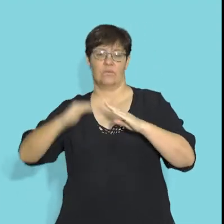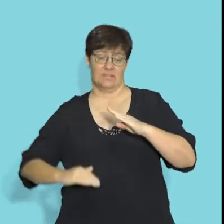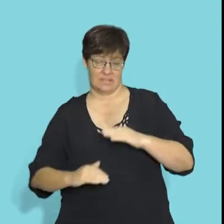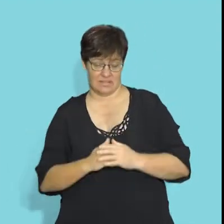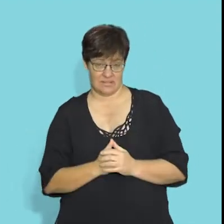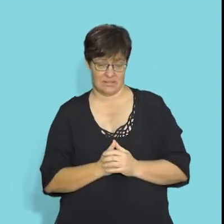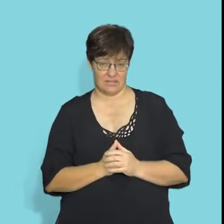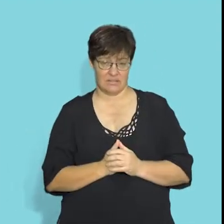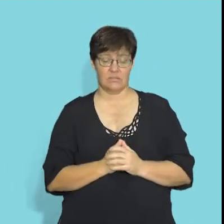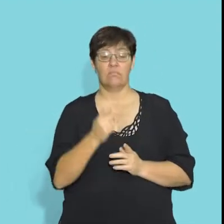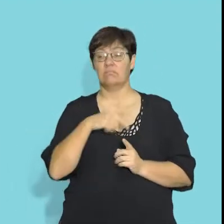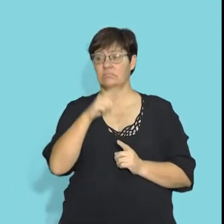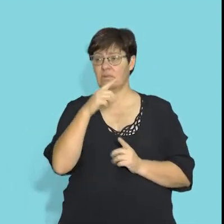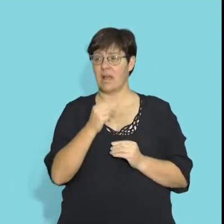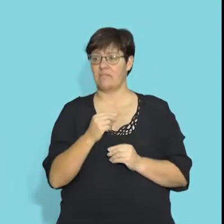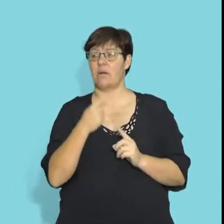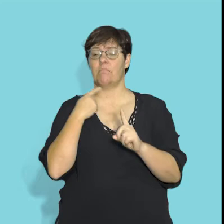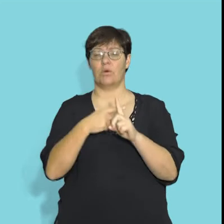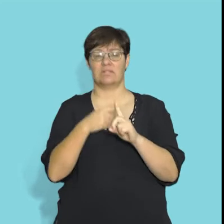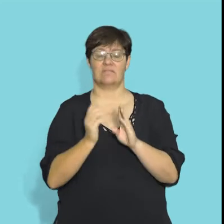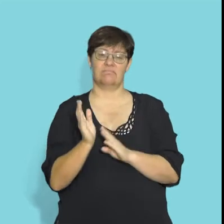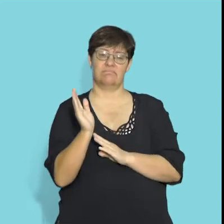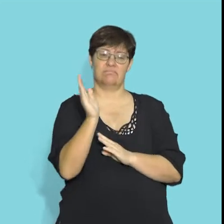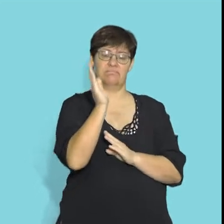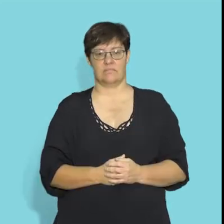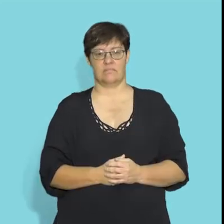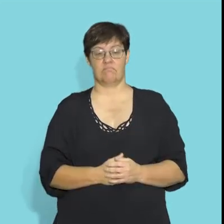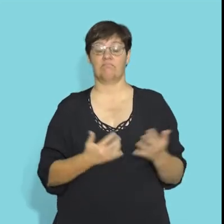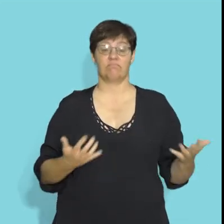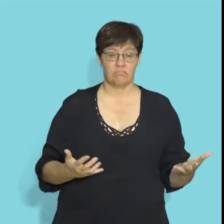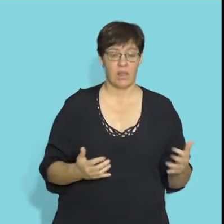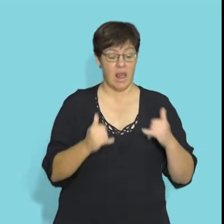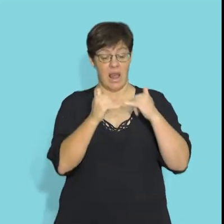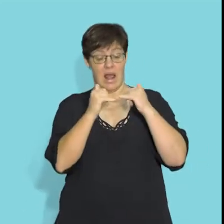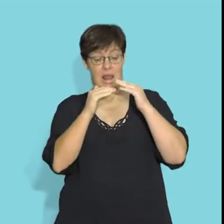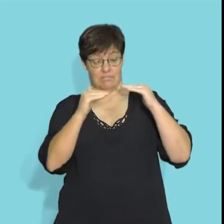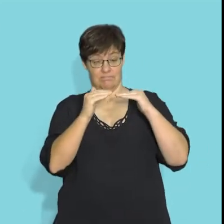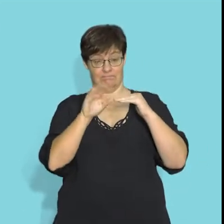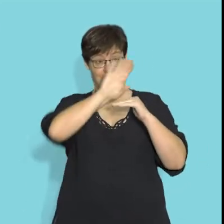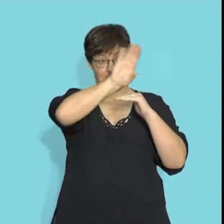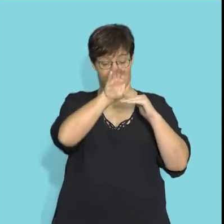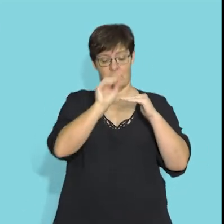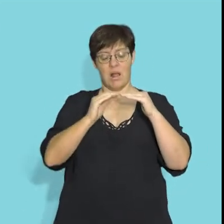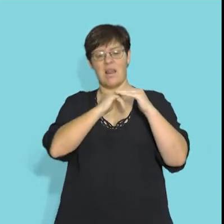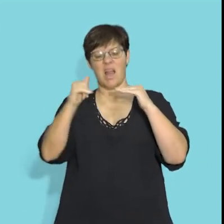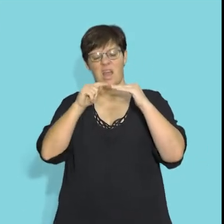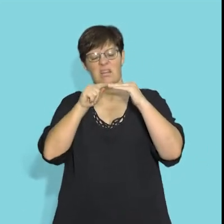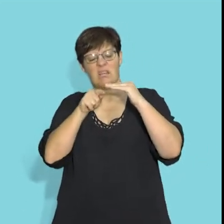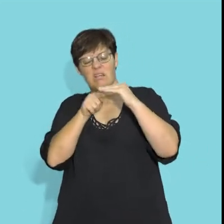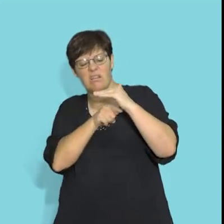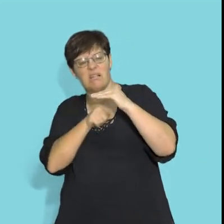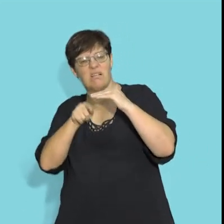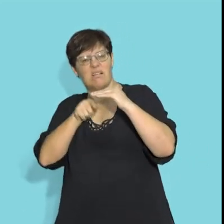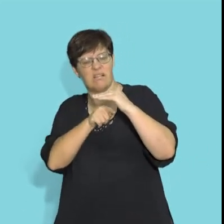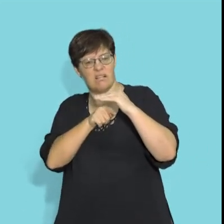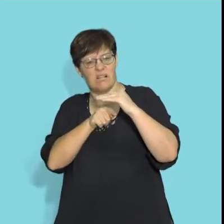up will have positive values, and all those lines going down, you can